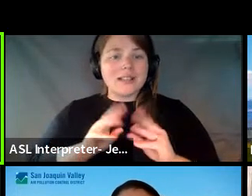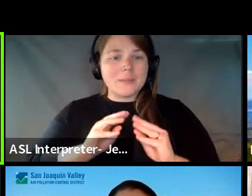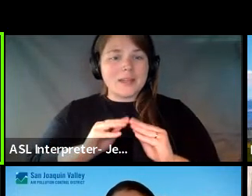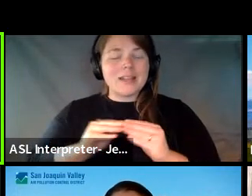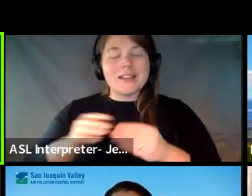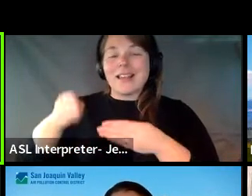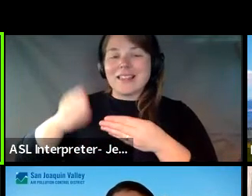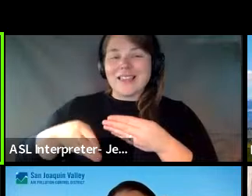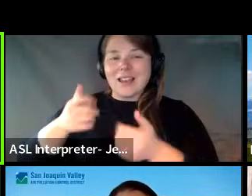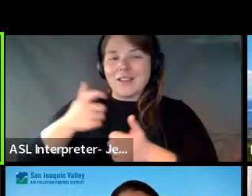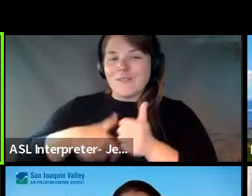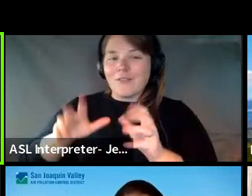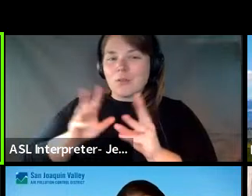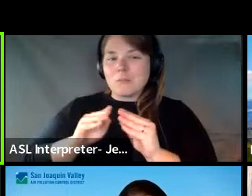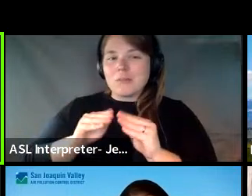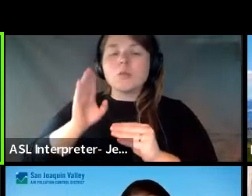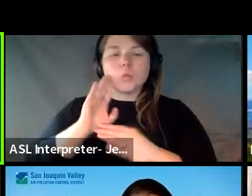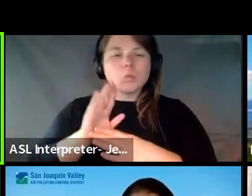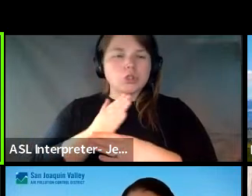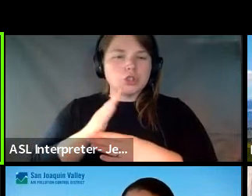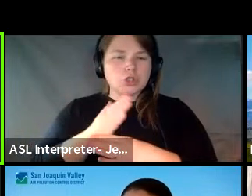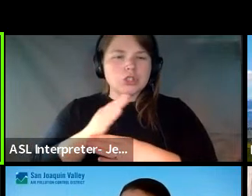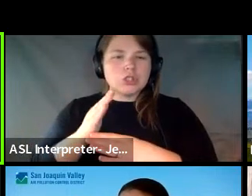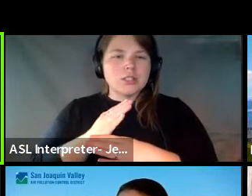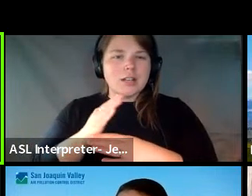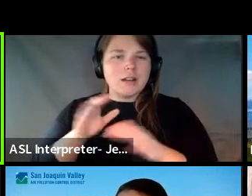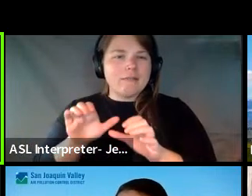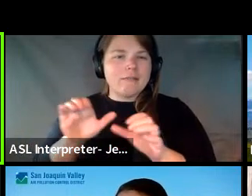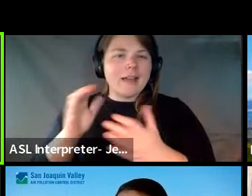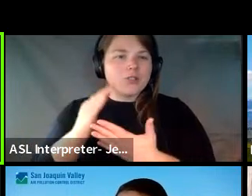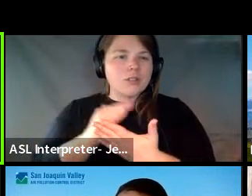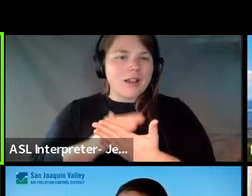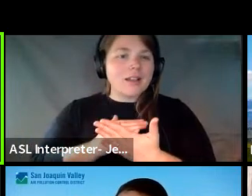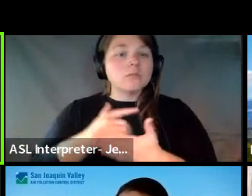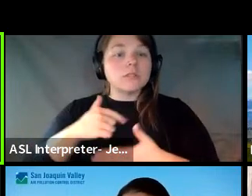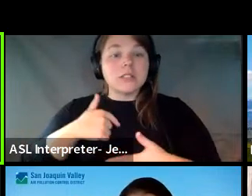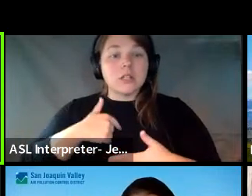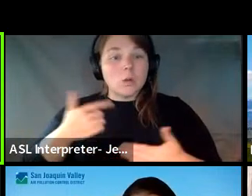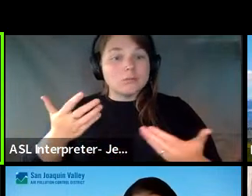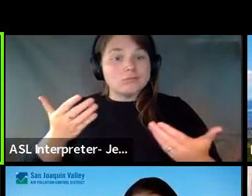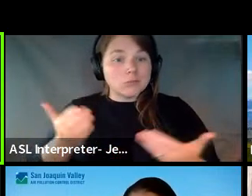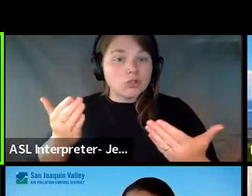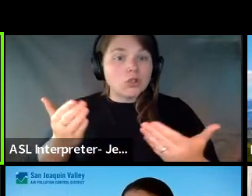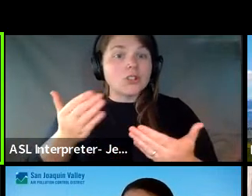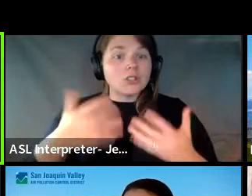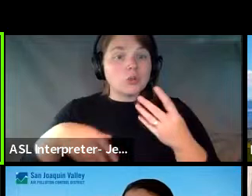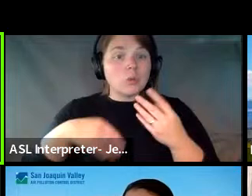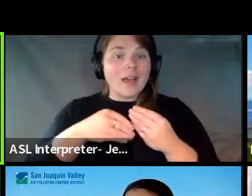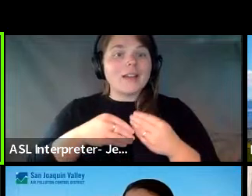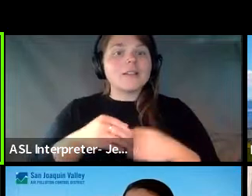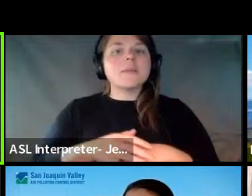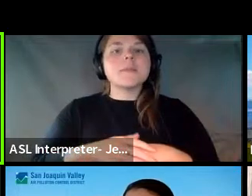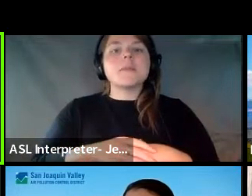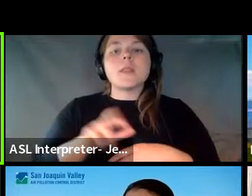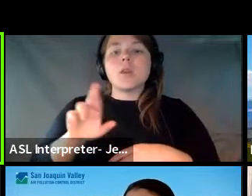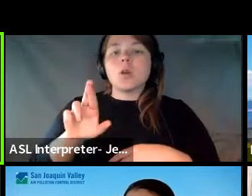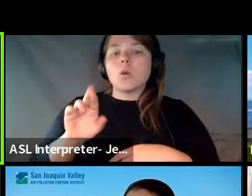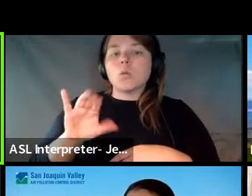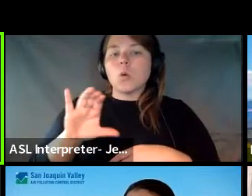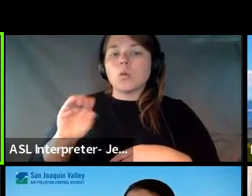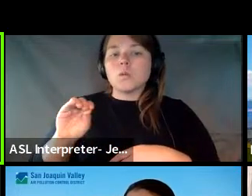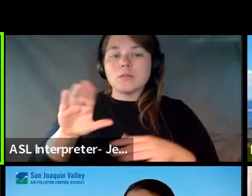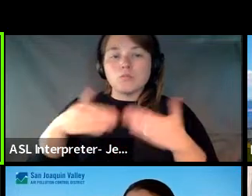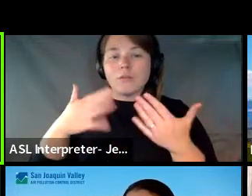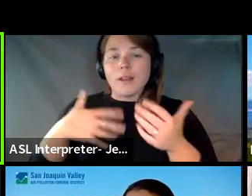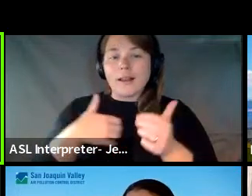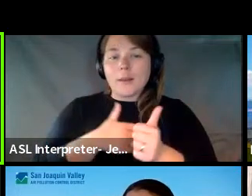every meeting, we do share these action items, and we encourage folks to add any that should be tracked. And as Rocio is providing updates, please feel